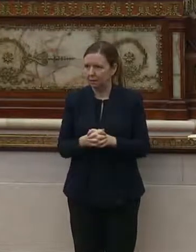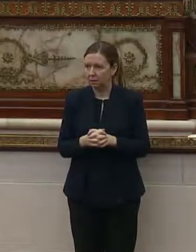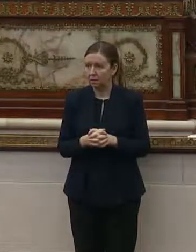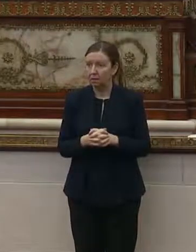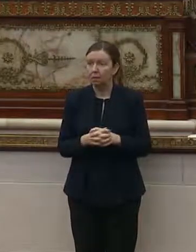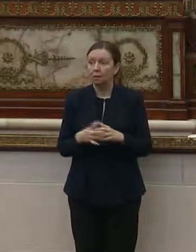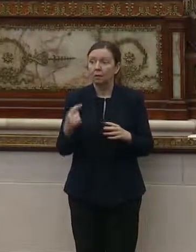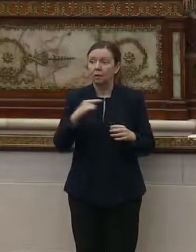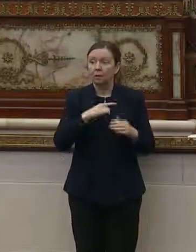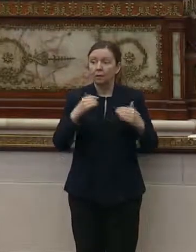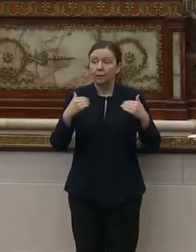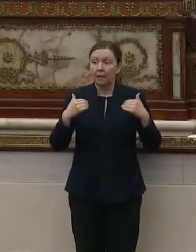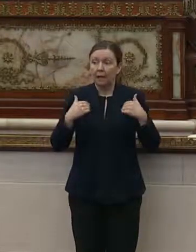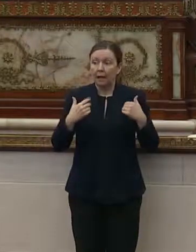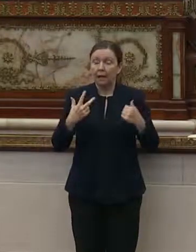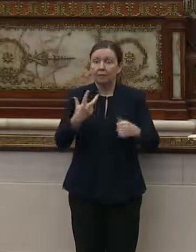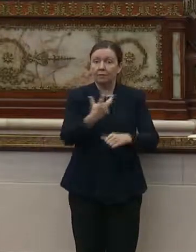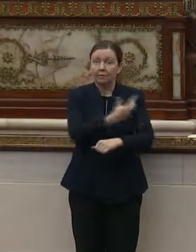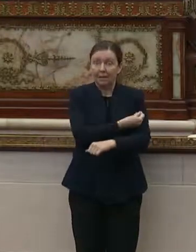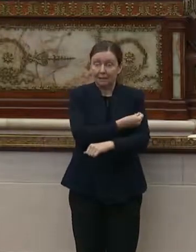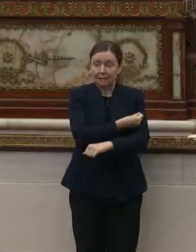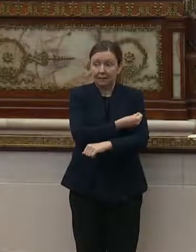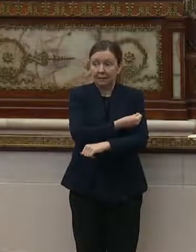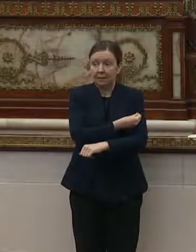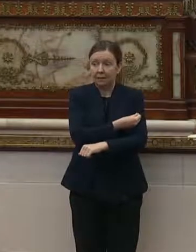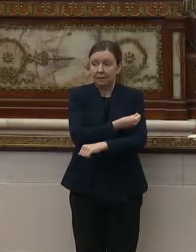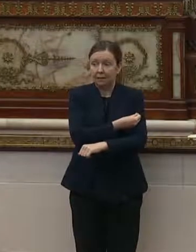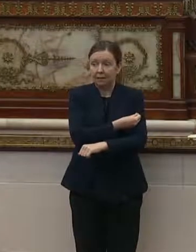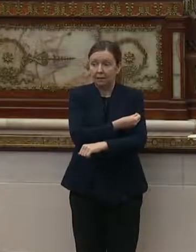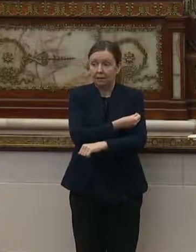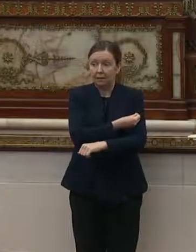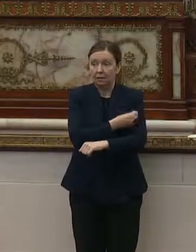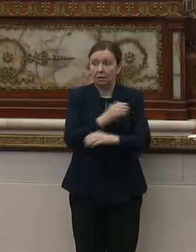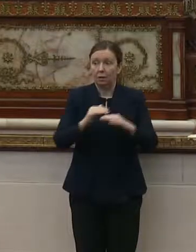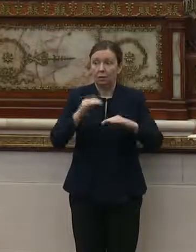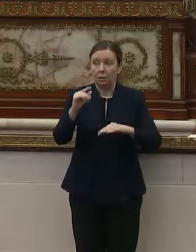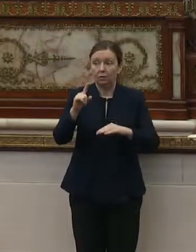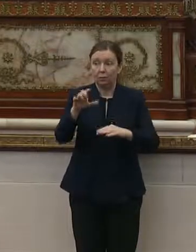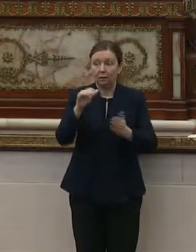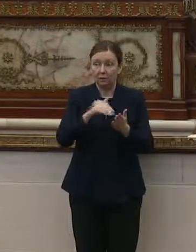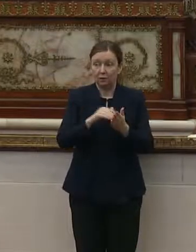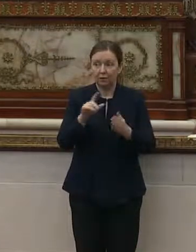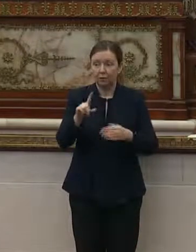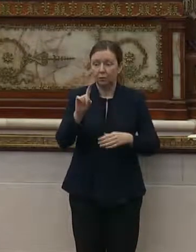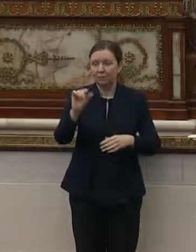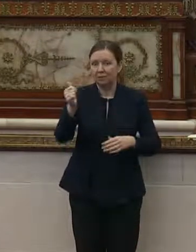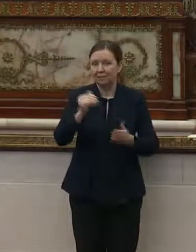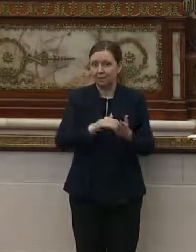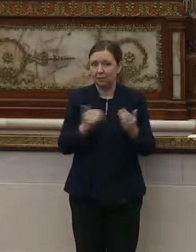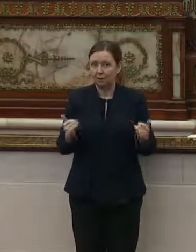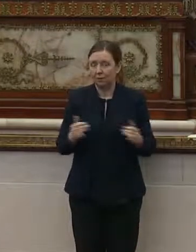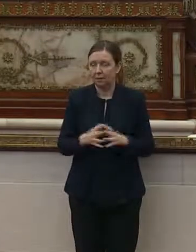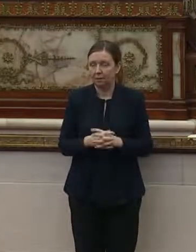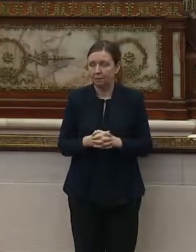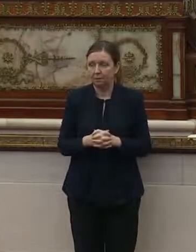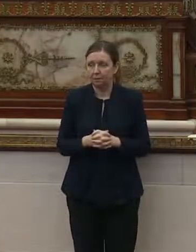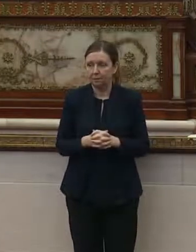So we have vaccinated, it's over 100,000, maybe about 110,000 now.